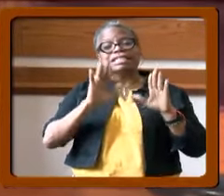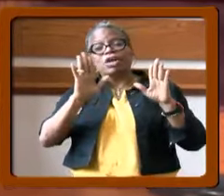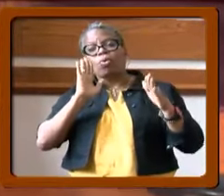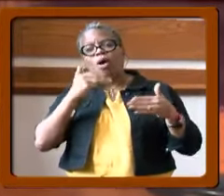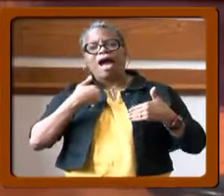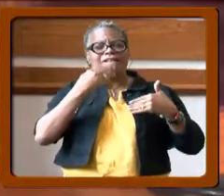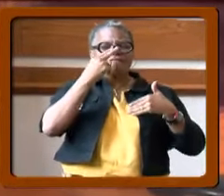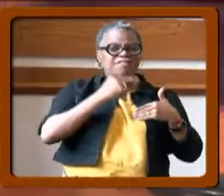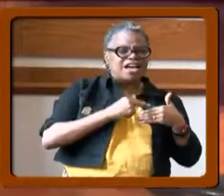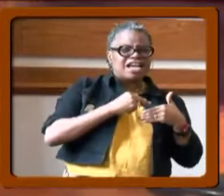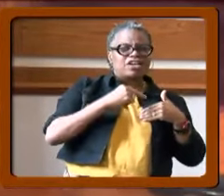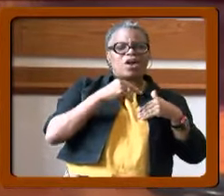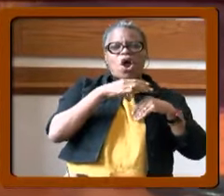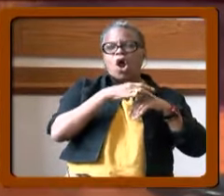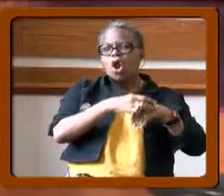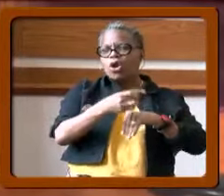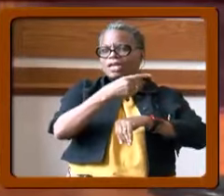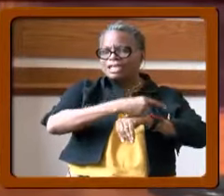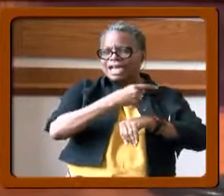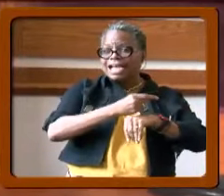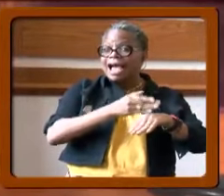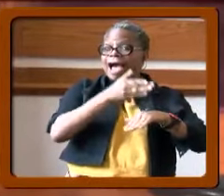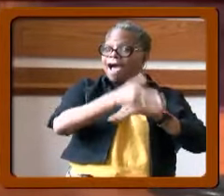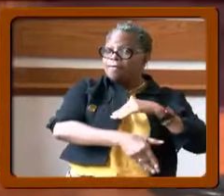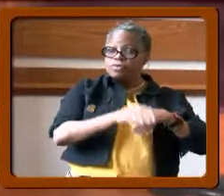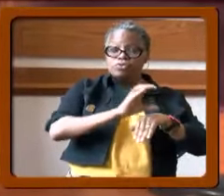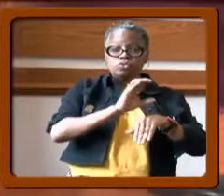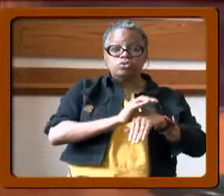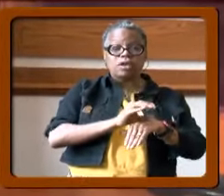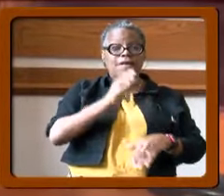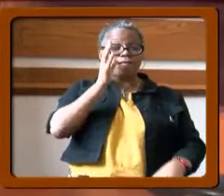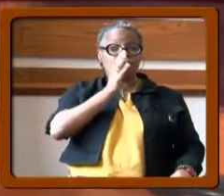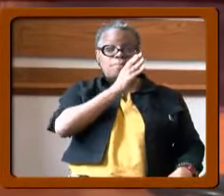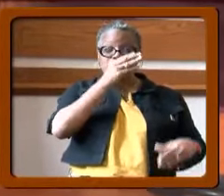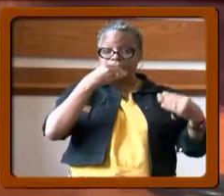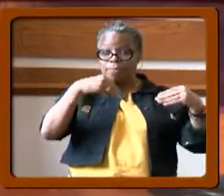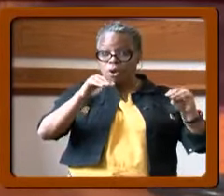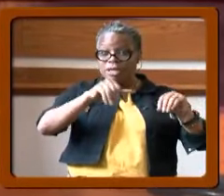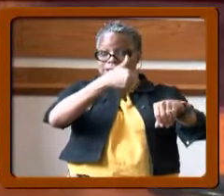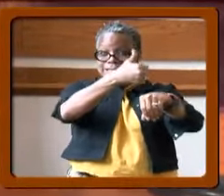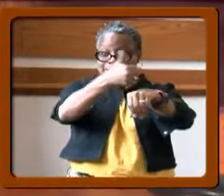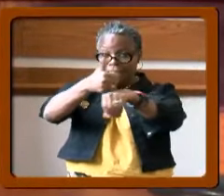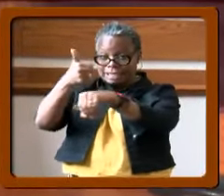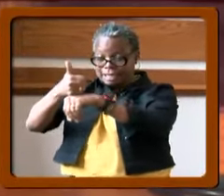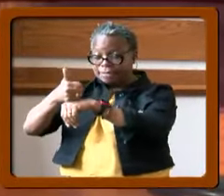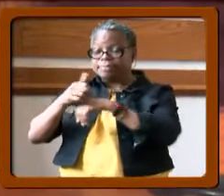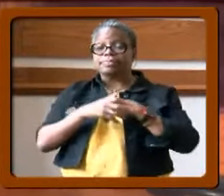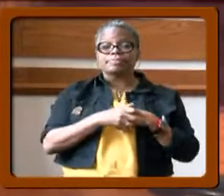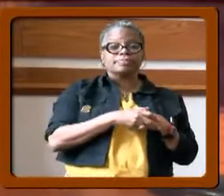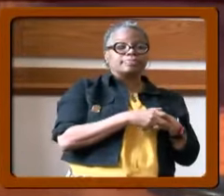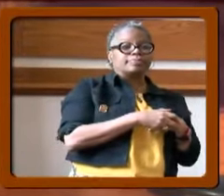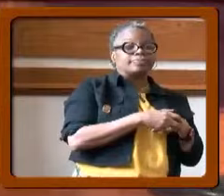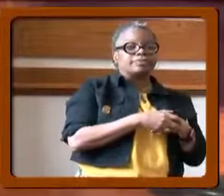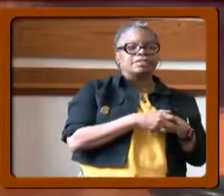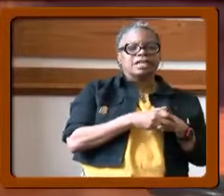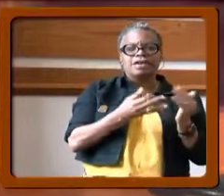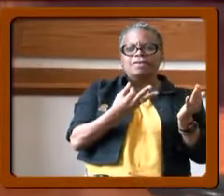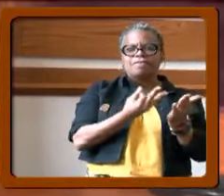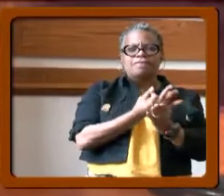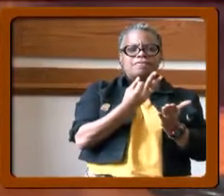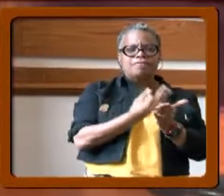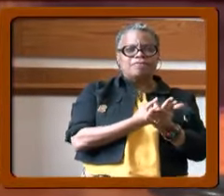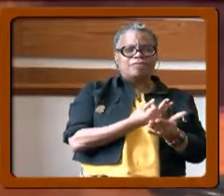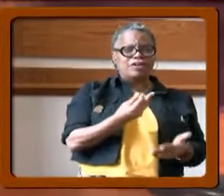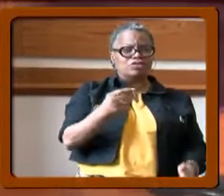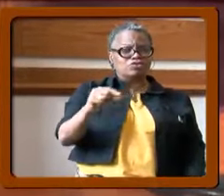have fun Earth Day activities after church. We'll have the farmer's market set up. So, I mean, fresh collard greens